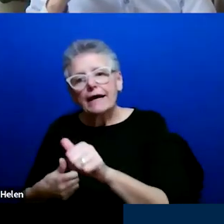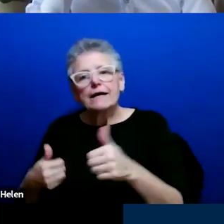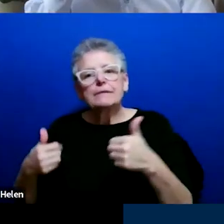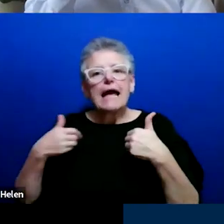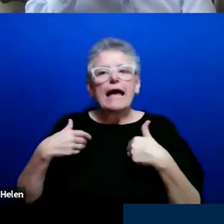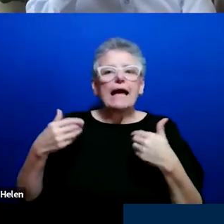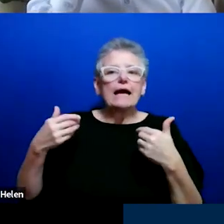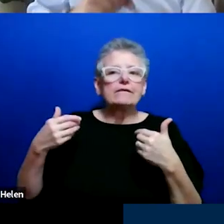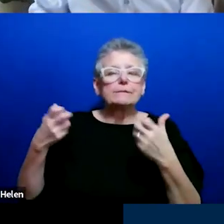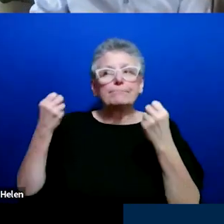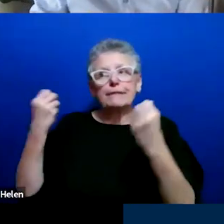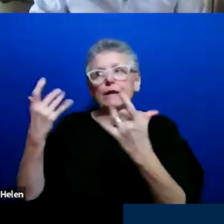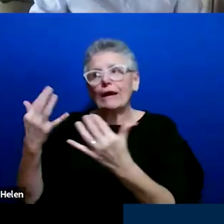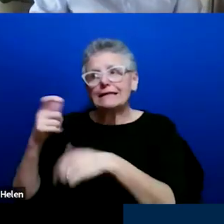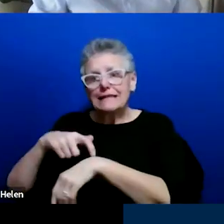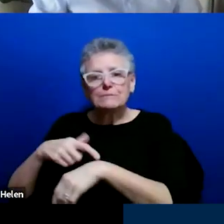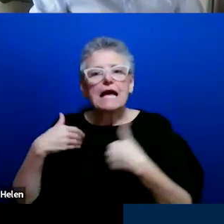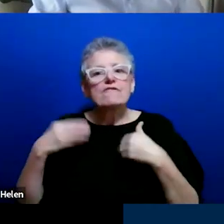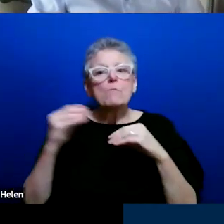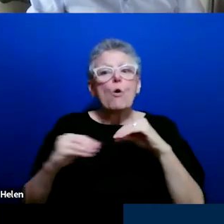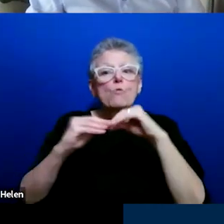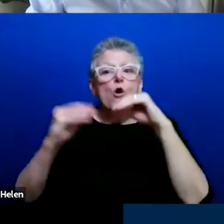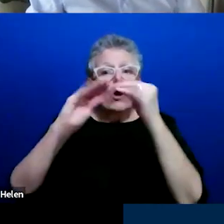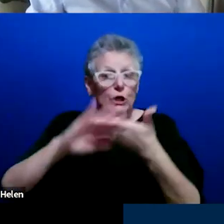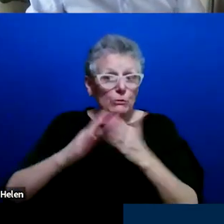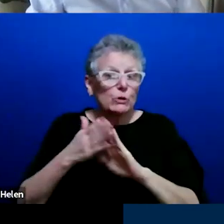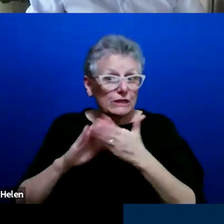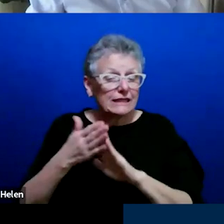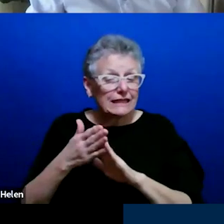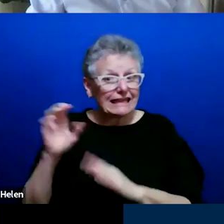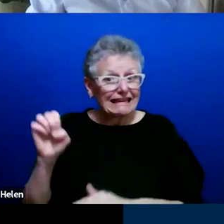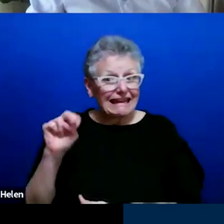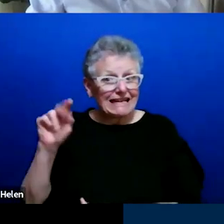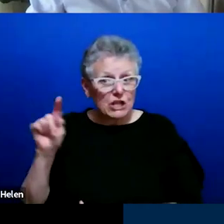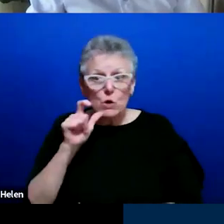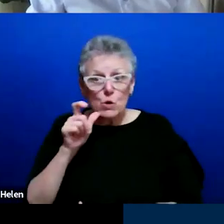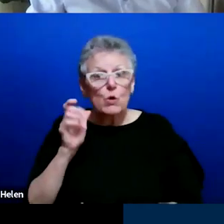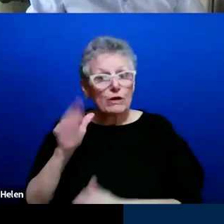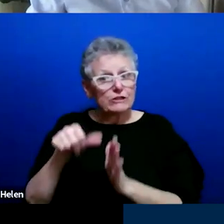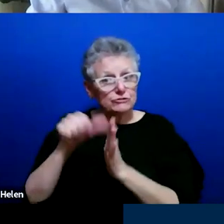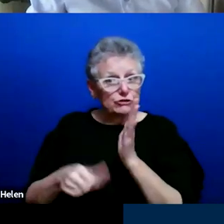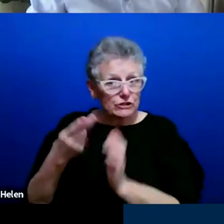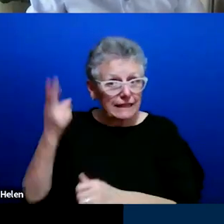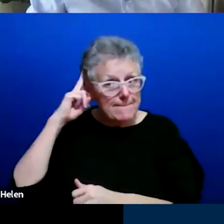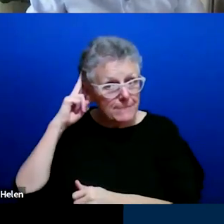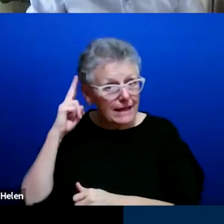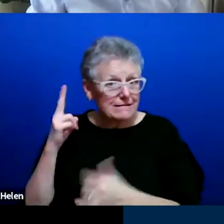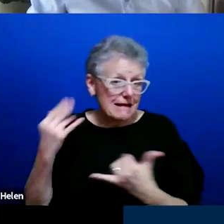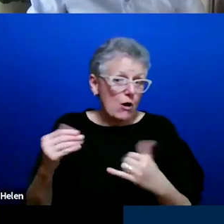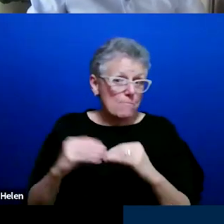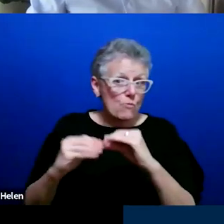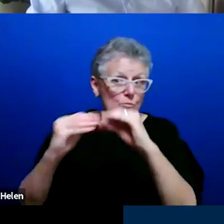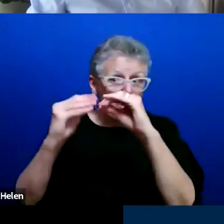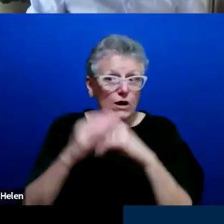of wait times. There are more and more community ENTs who are doing implants now.